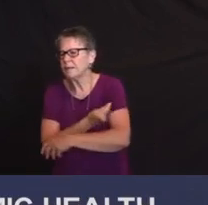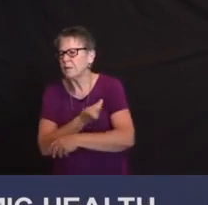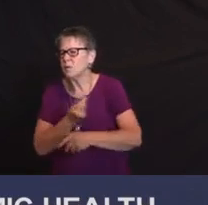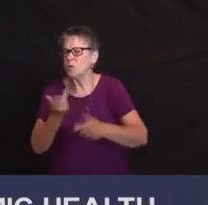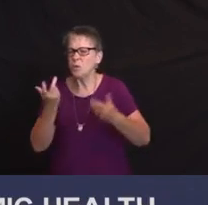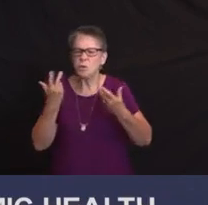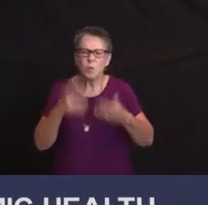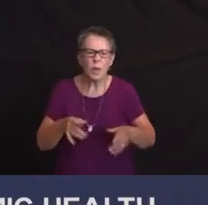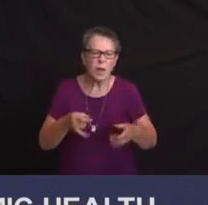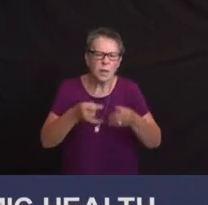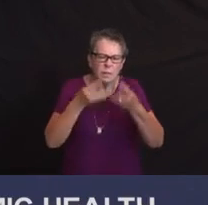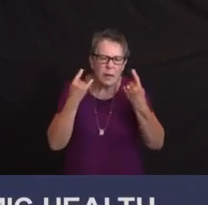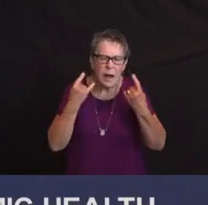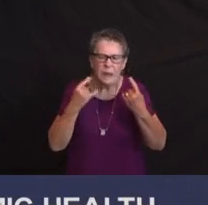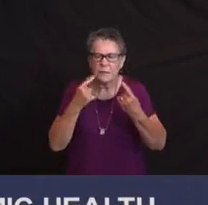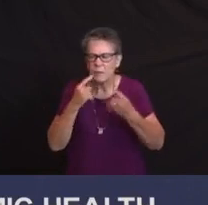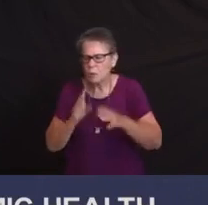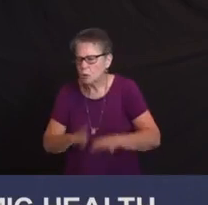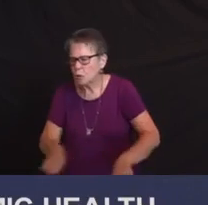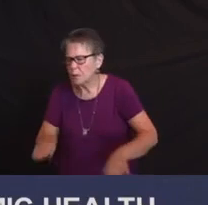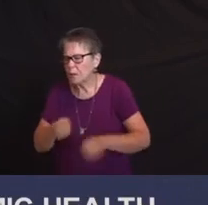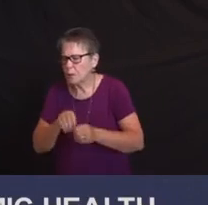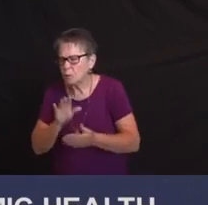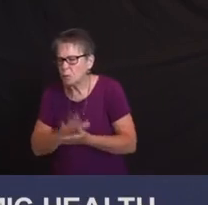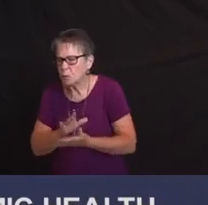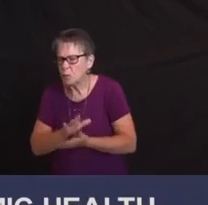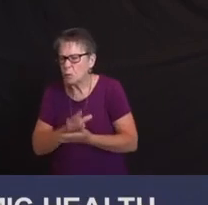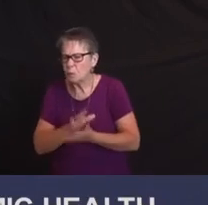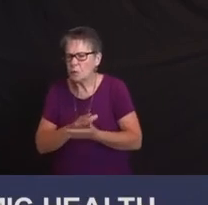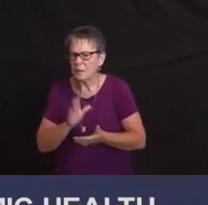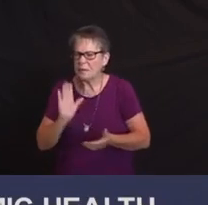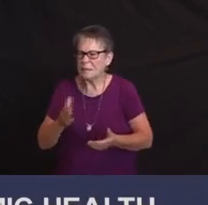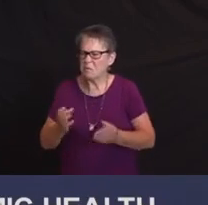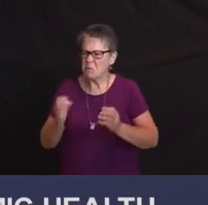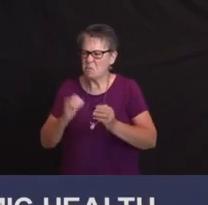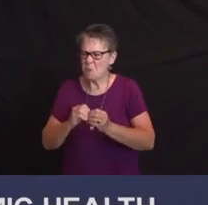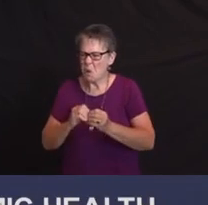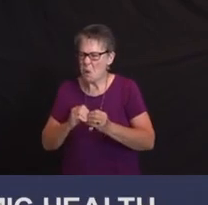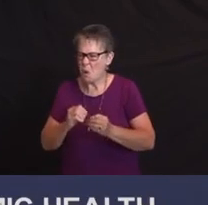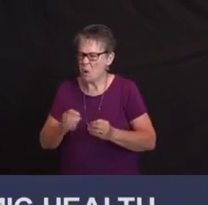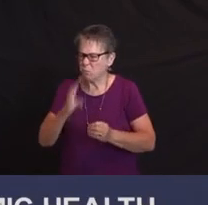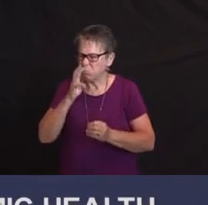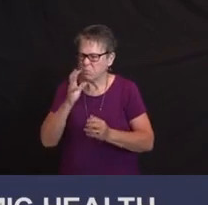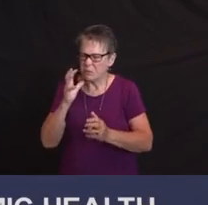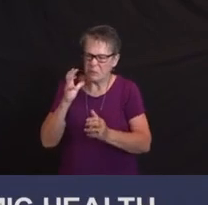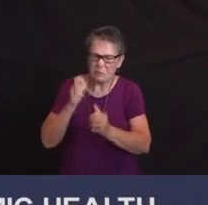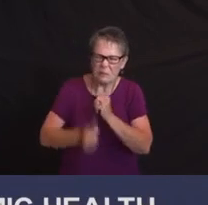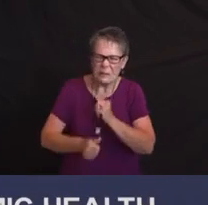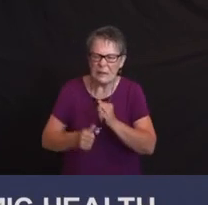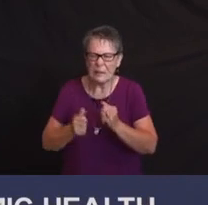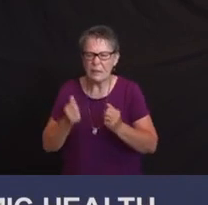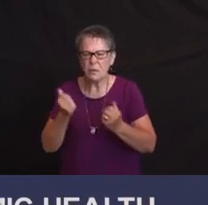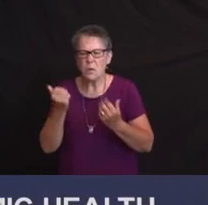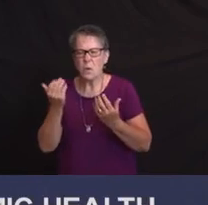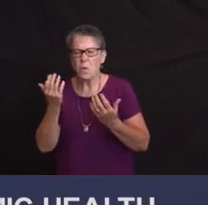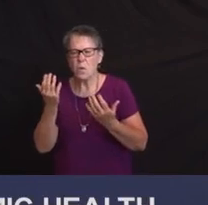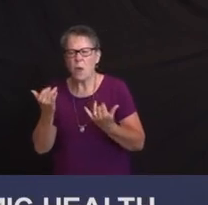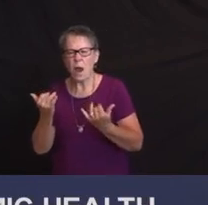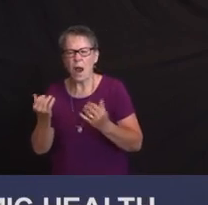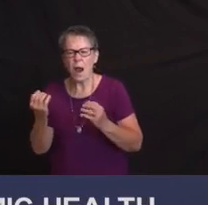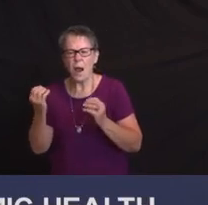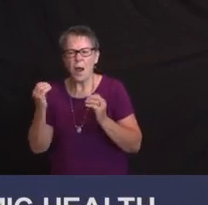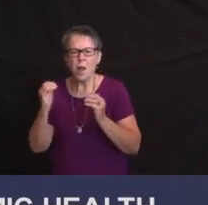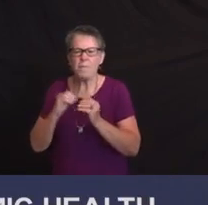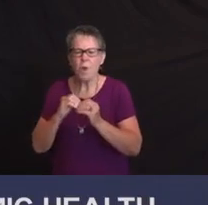than they have been in the past. Yep. Could you talk a little bit about why that is so? We've actually heard from